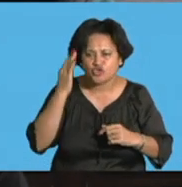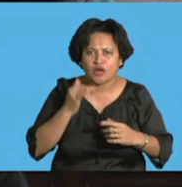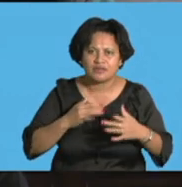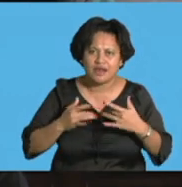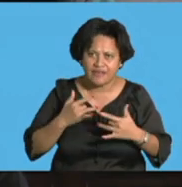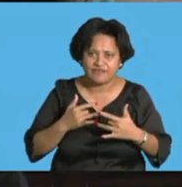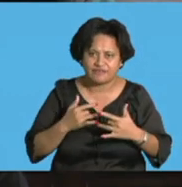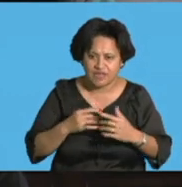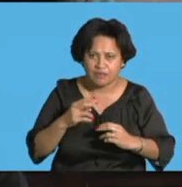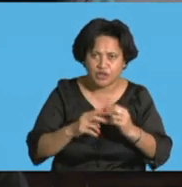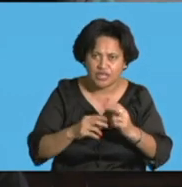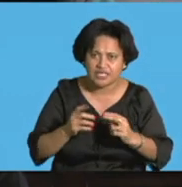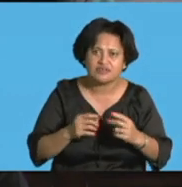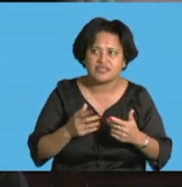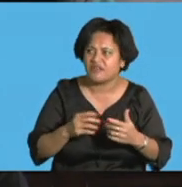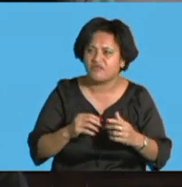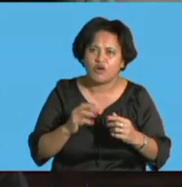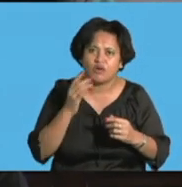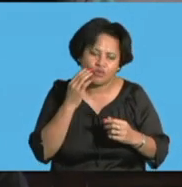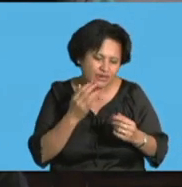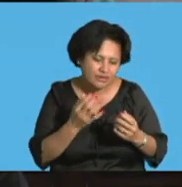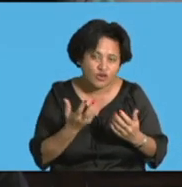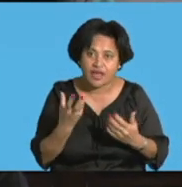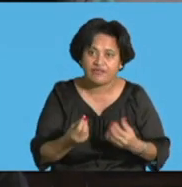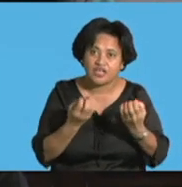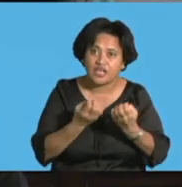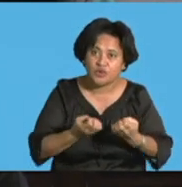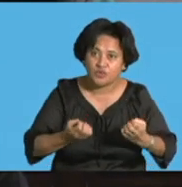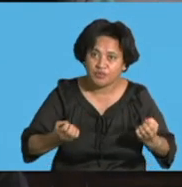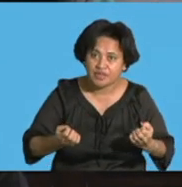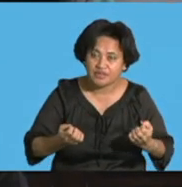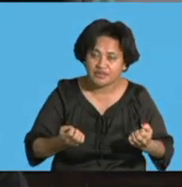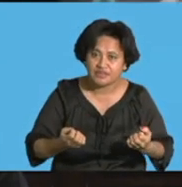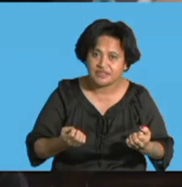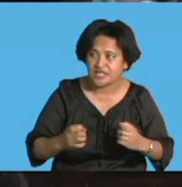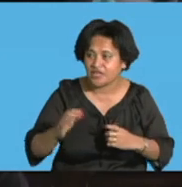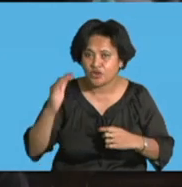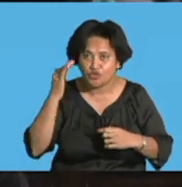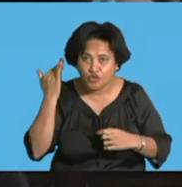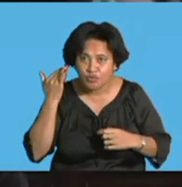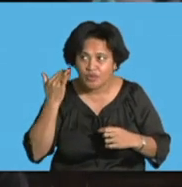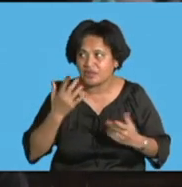materials, furnishing, fittings, and equipment, room amenities, plus dining room